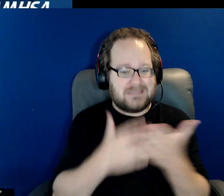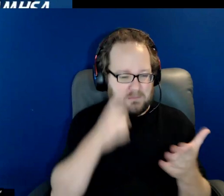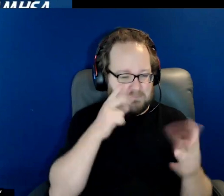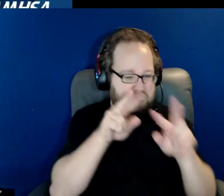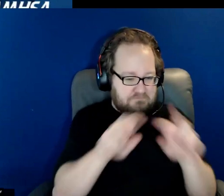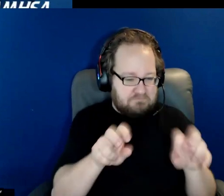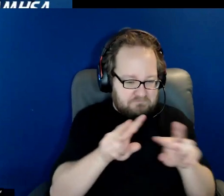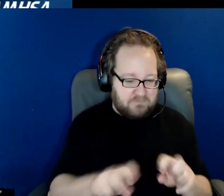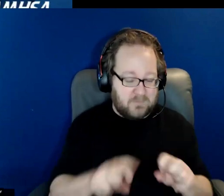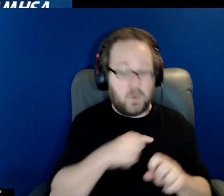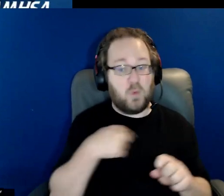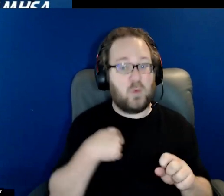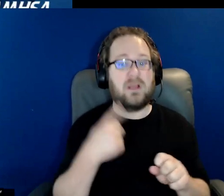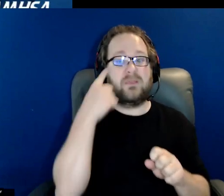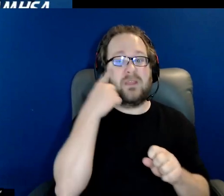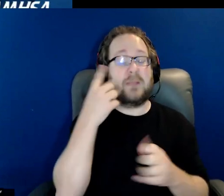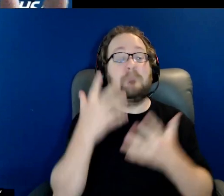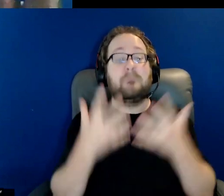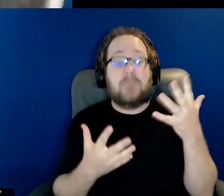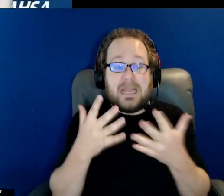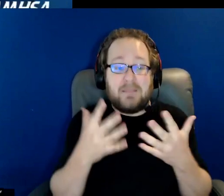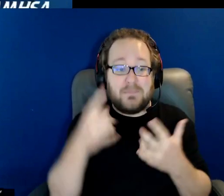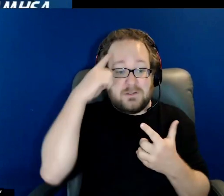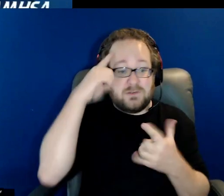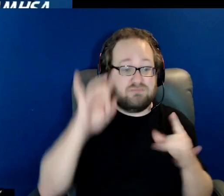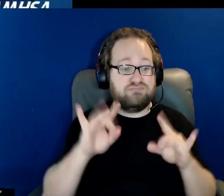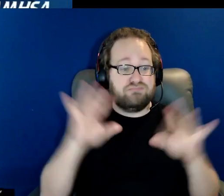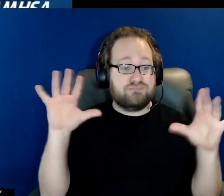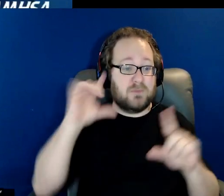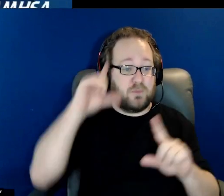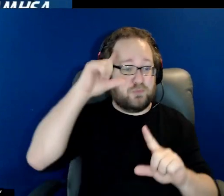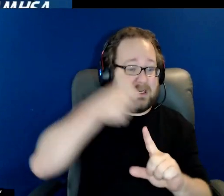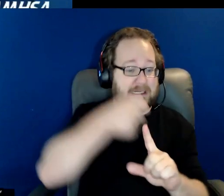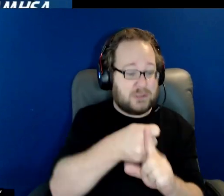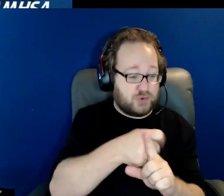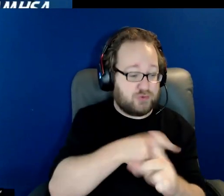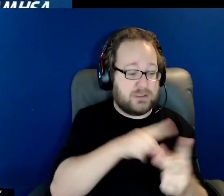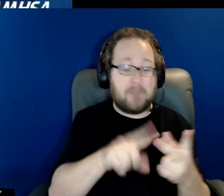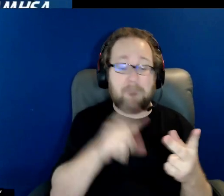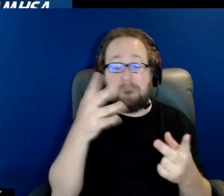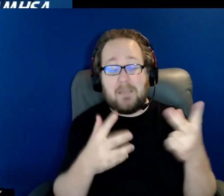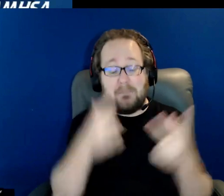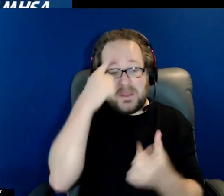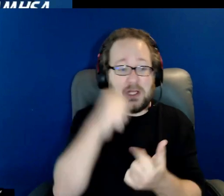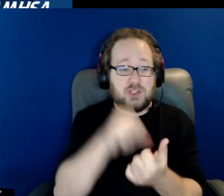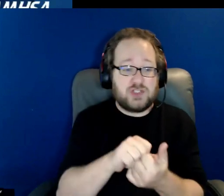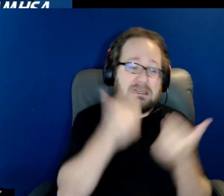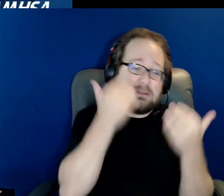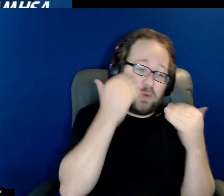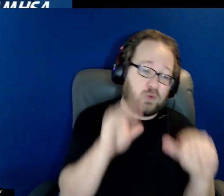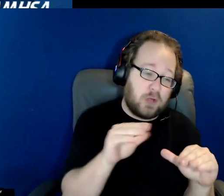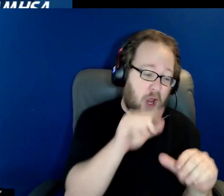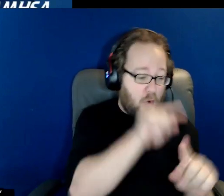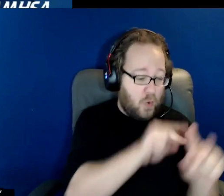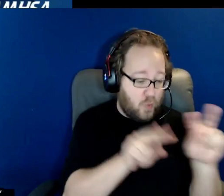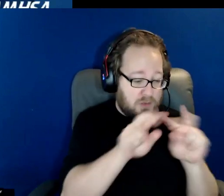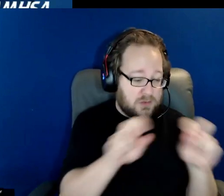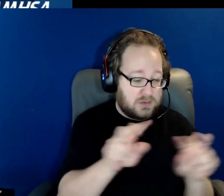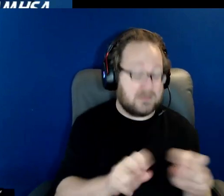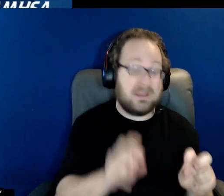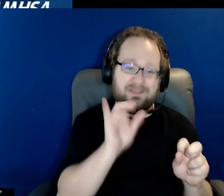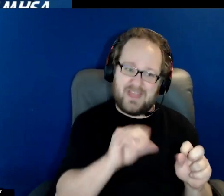concussion, but we're not sure. I think we need to think in those terms, like, I don't know if I have a concussion. I'm monitoring right